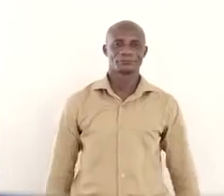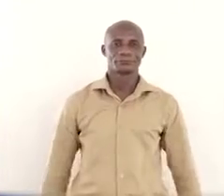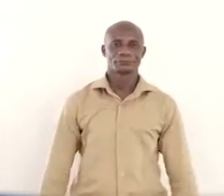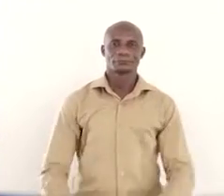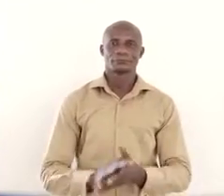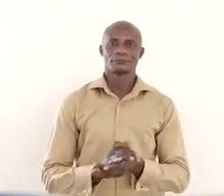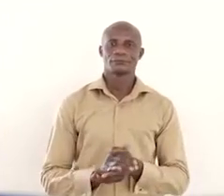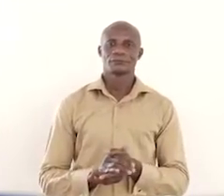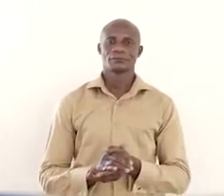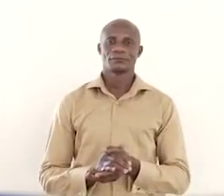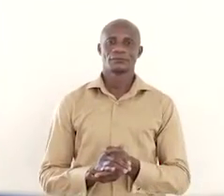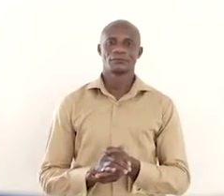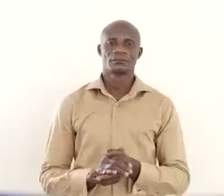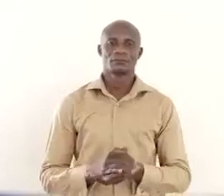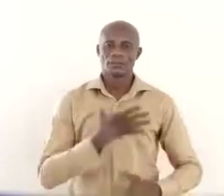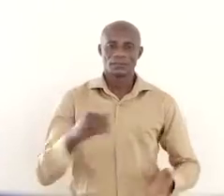Amen.